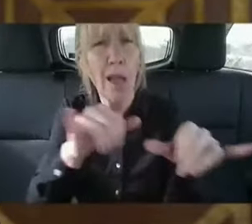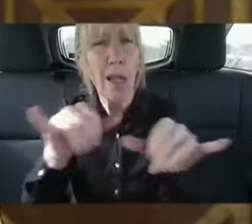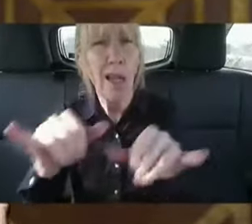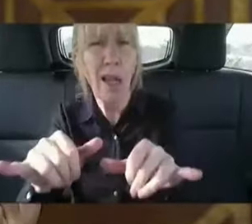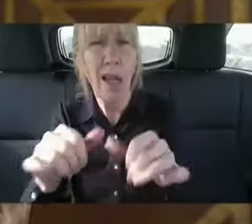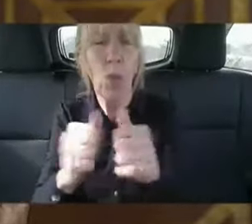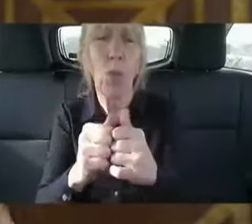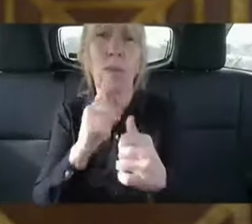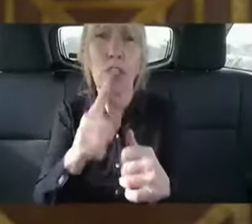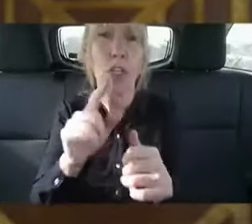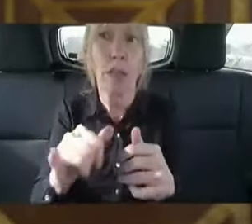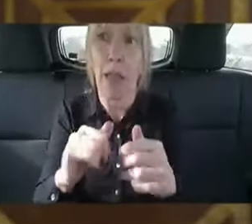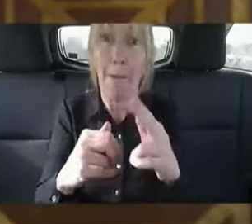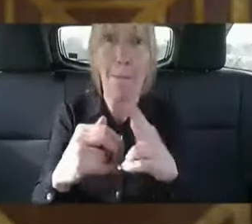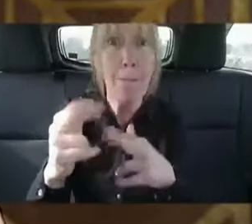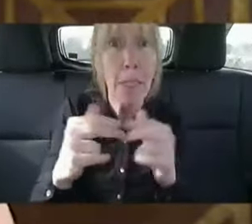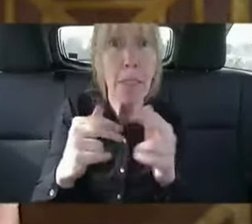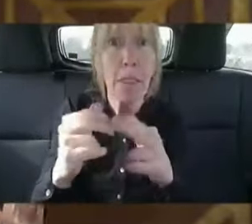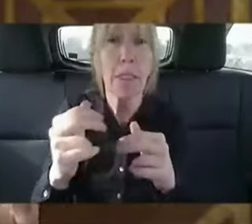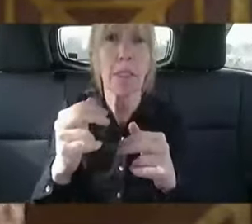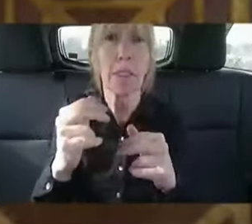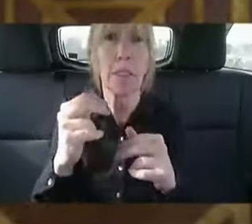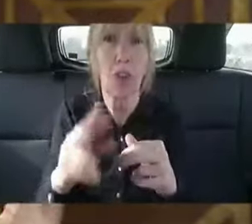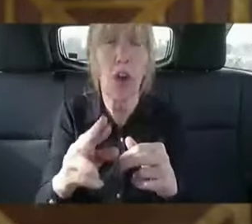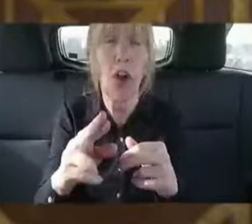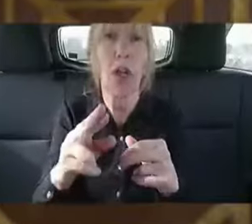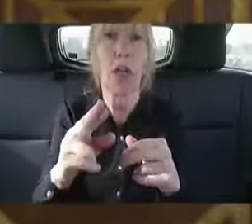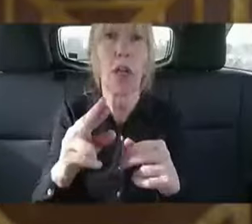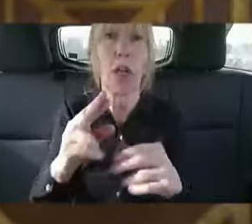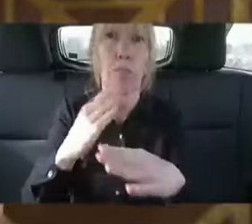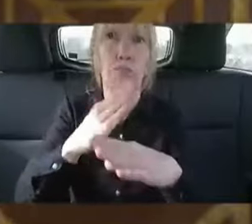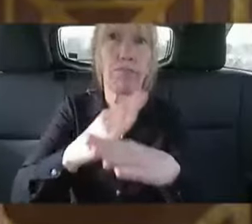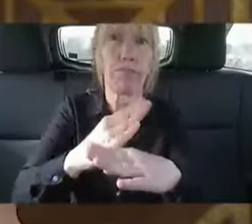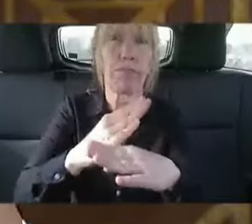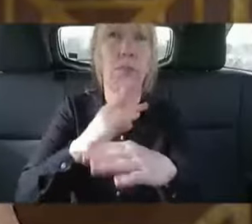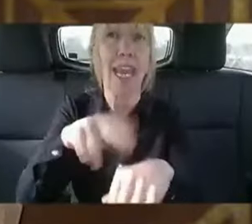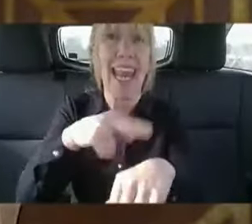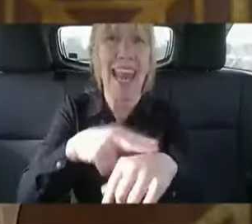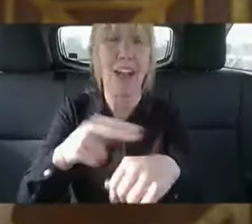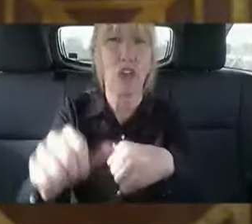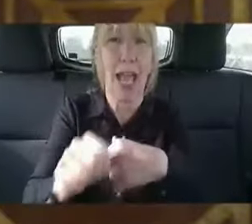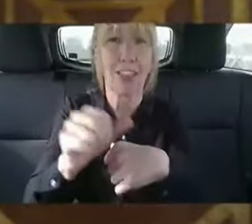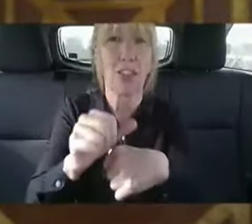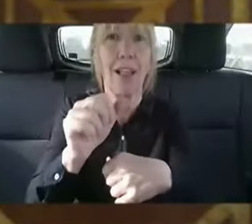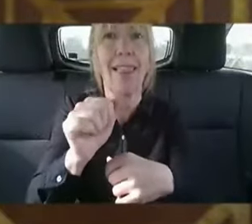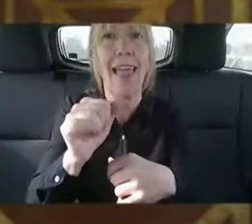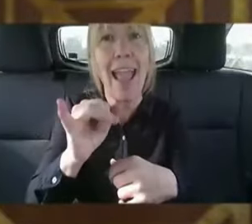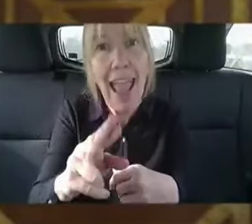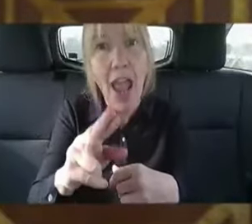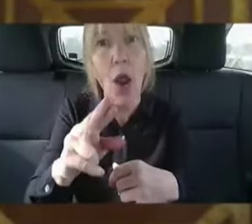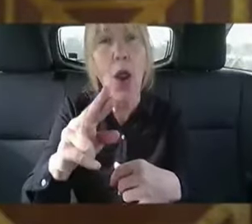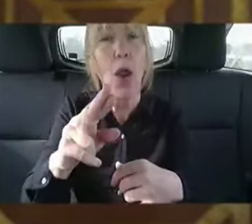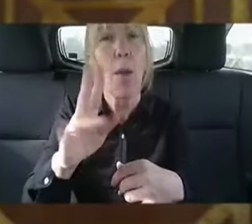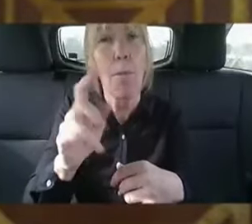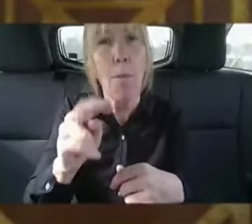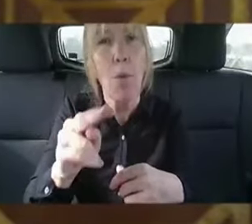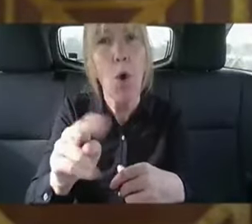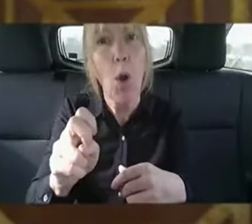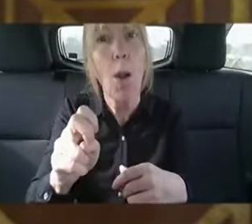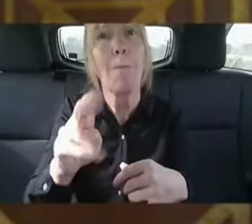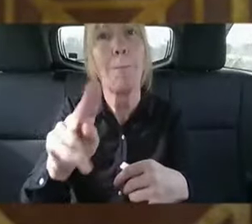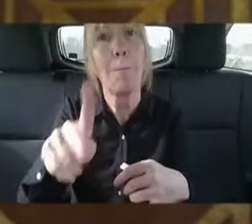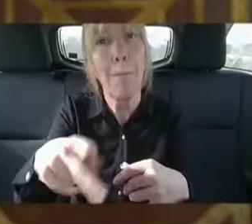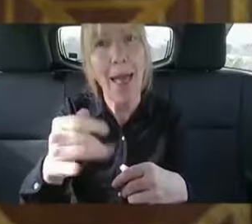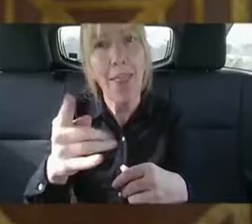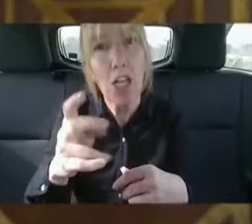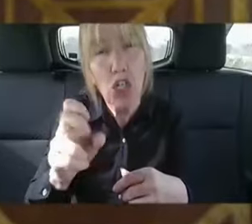make sure that our buildings are proof against natural hazards, like airborne pathogens, right? So this is very, very important.